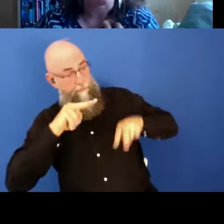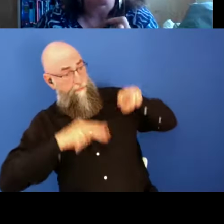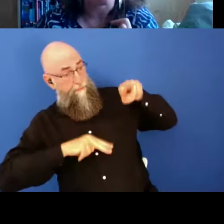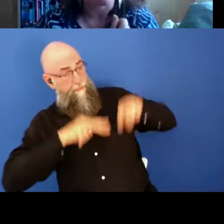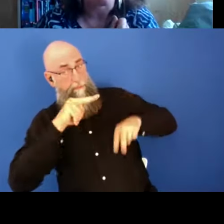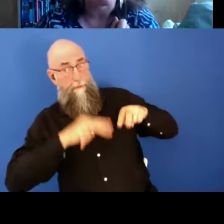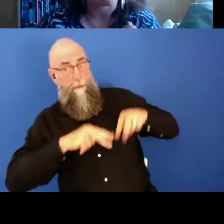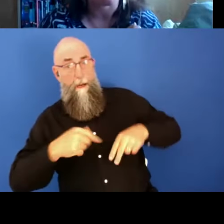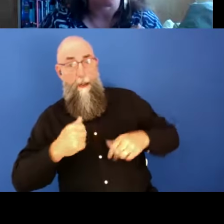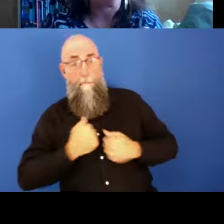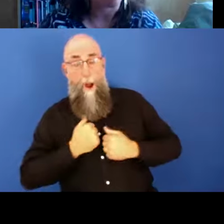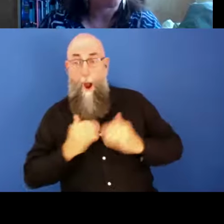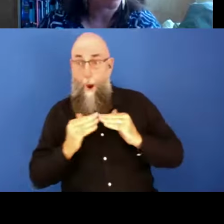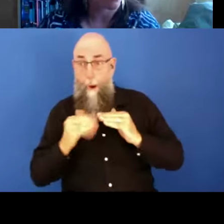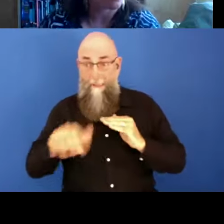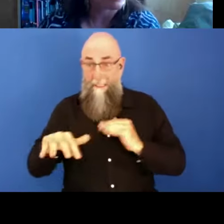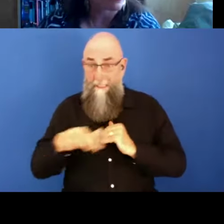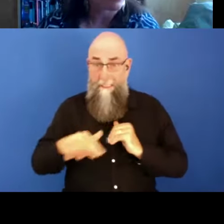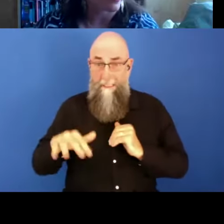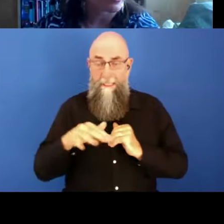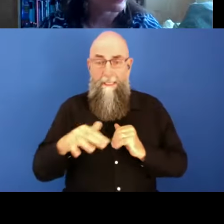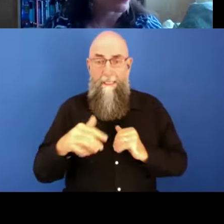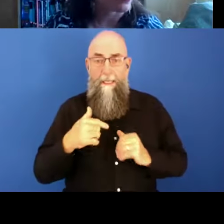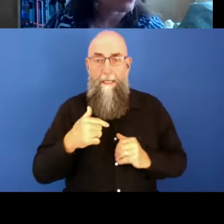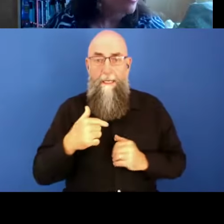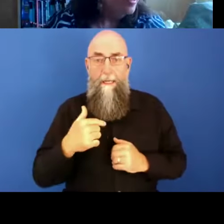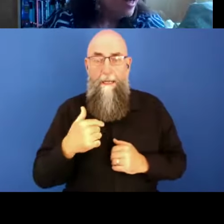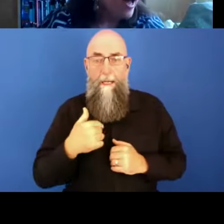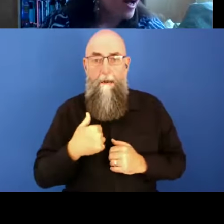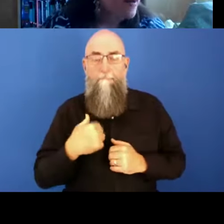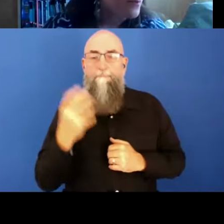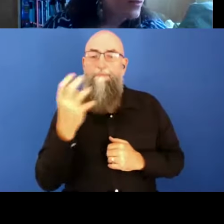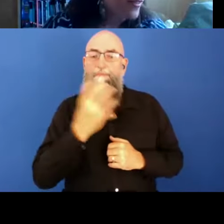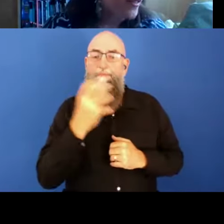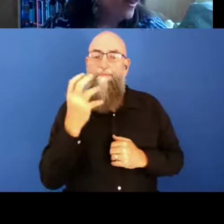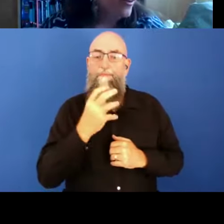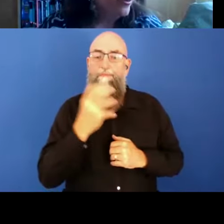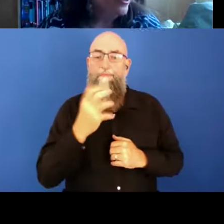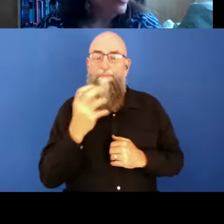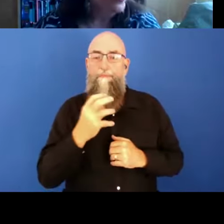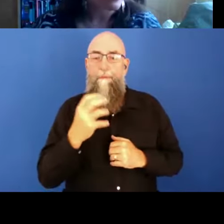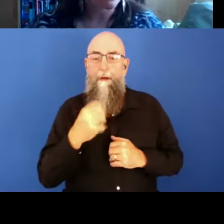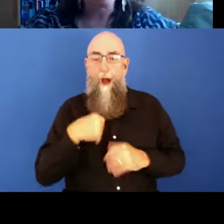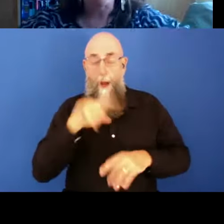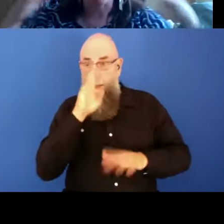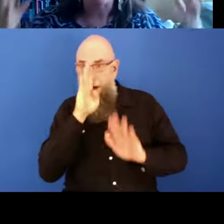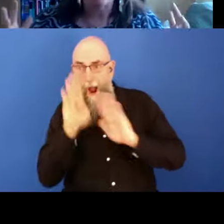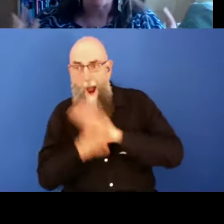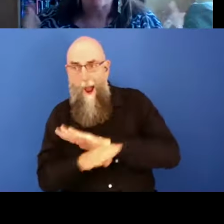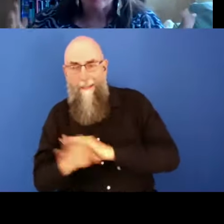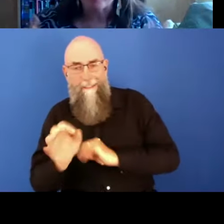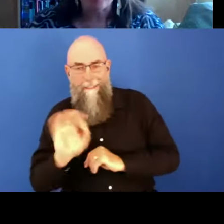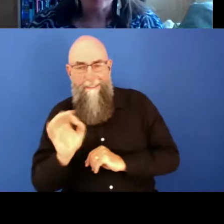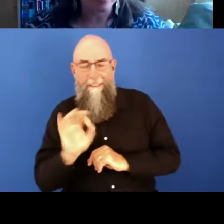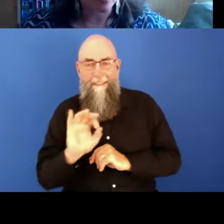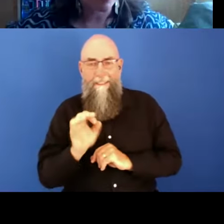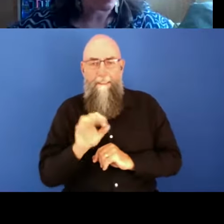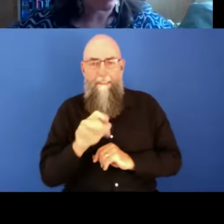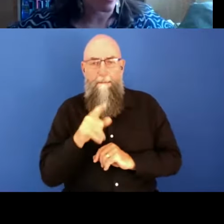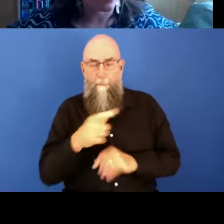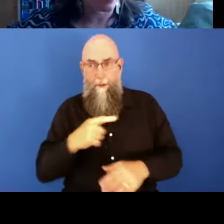community so i couldn't just skype off and not be seen by christy and luke um so you know it was this an immense